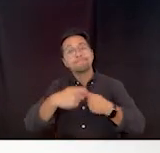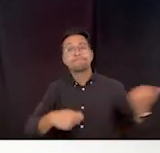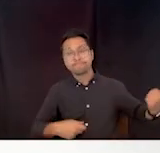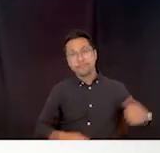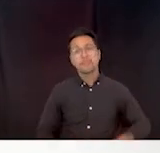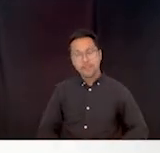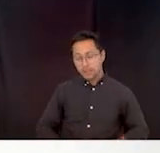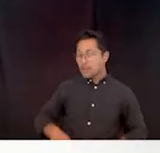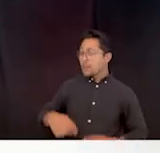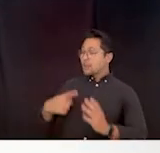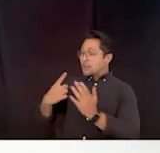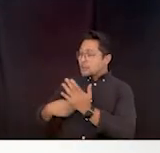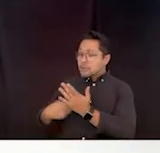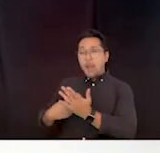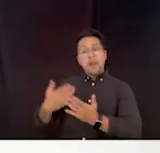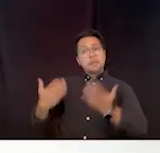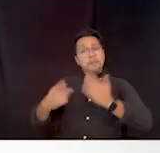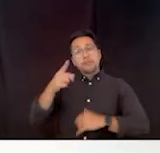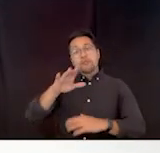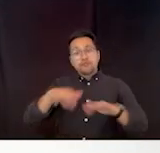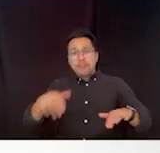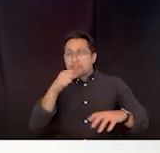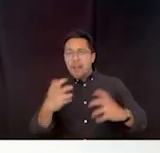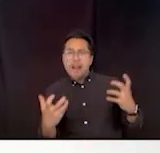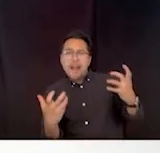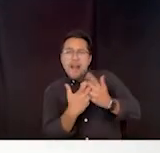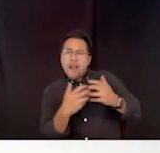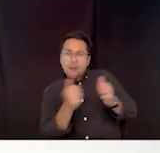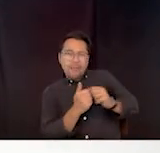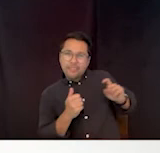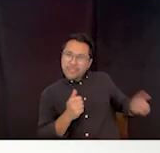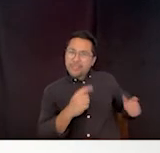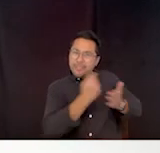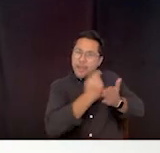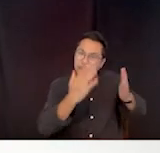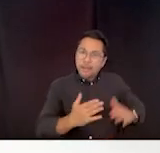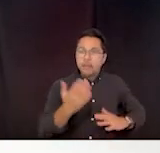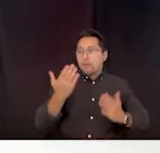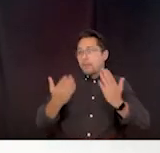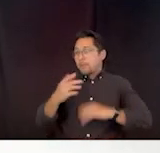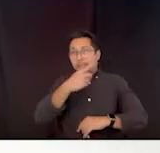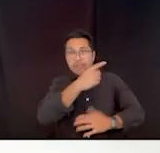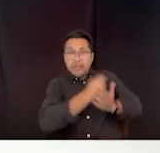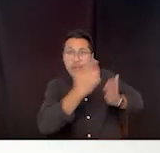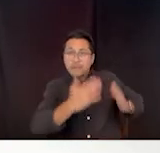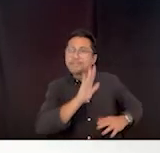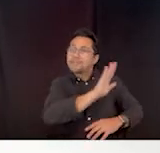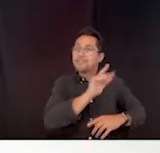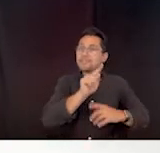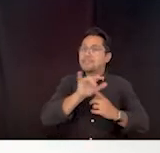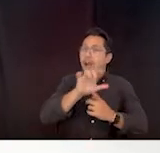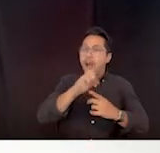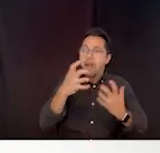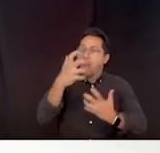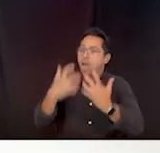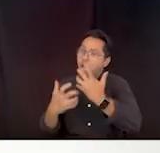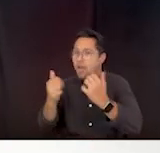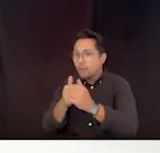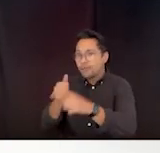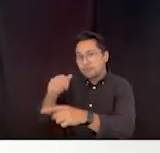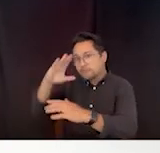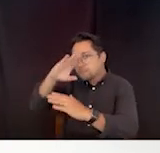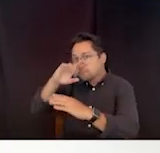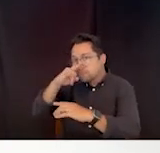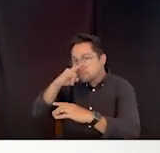maybe just your child isn't pairing well with that therapist, or that therapist style just doesn't work with your child, and it may be time to look for someone